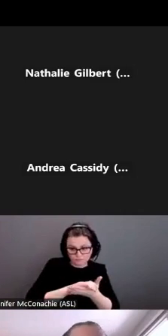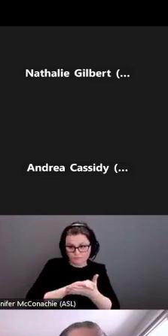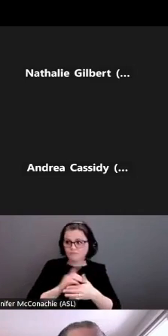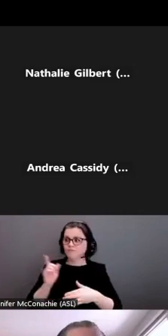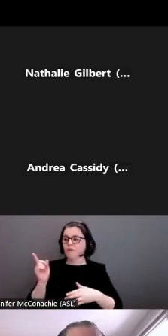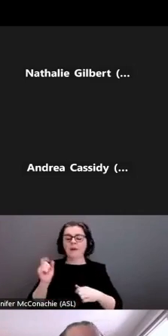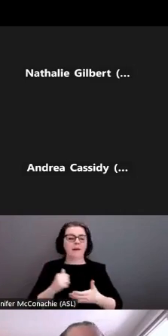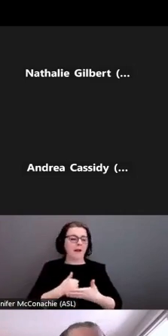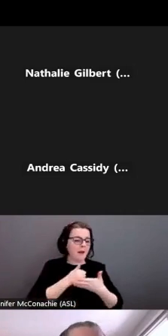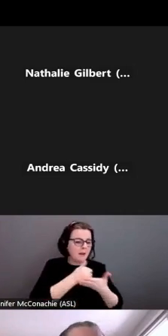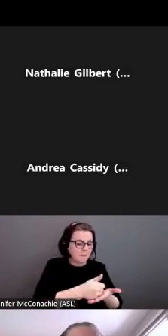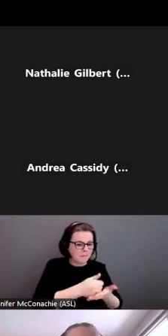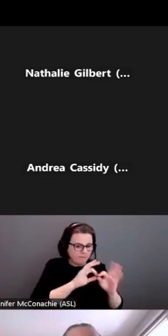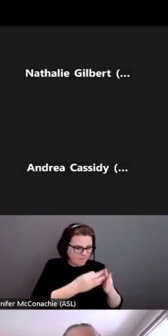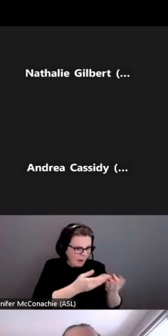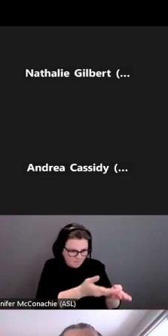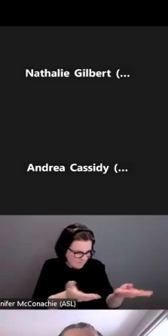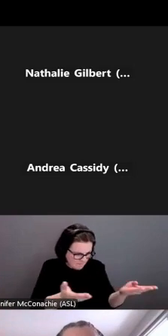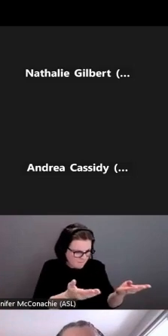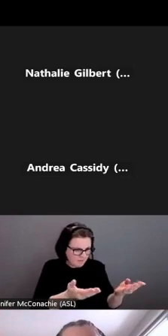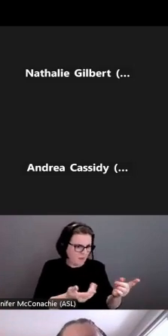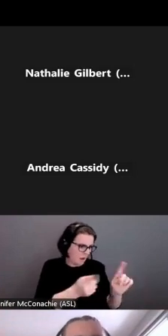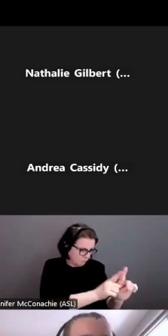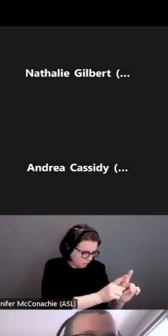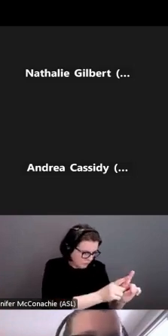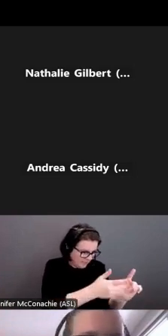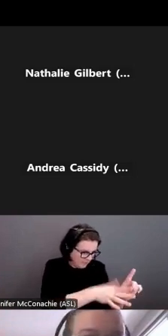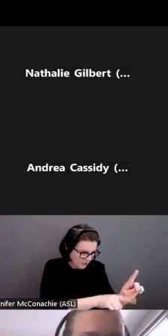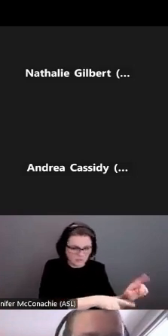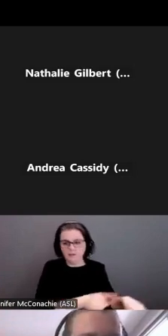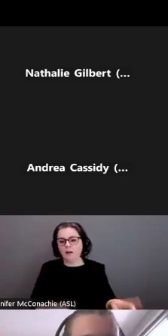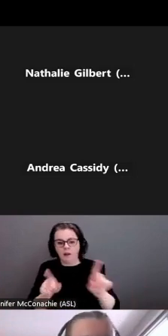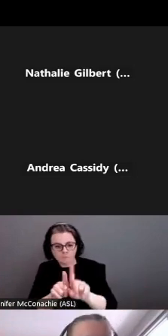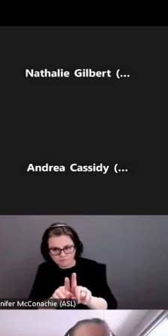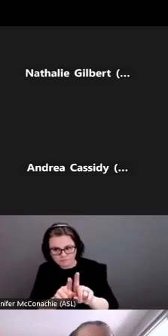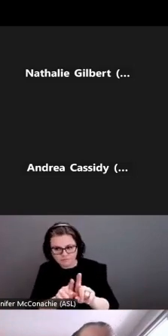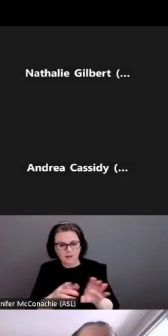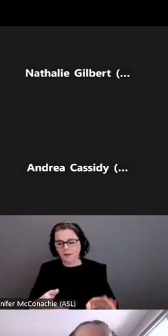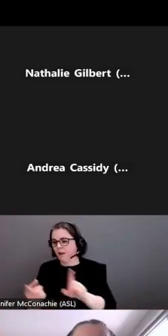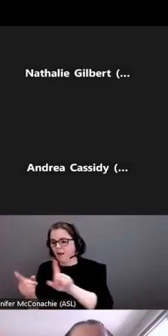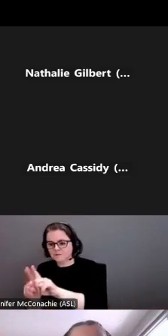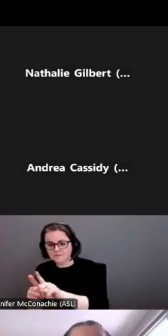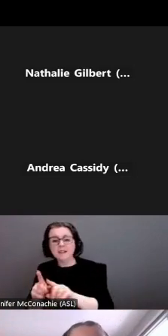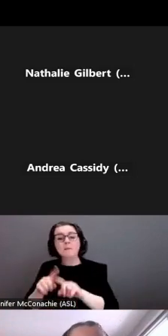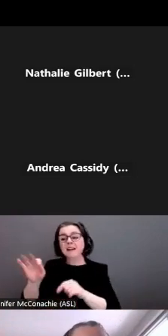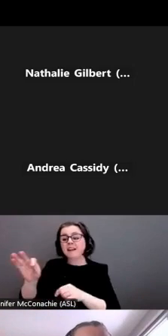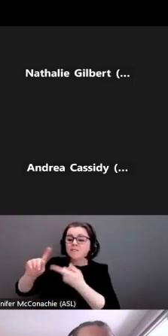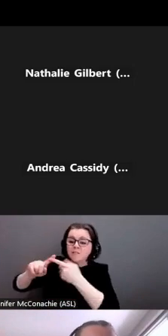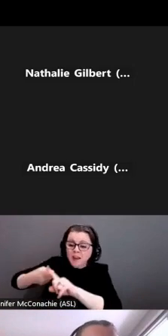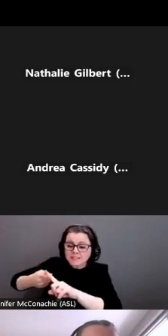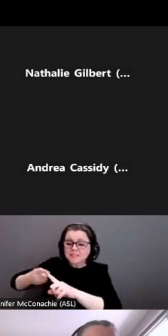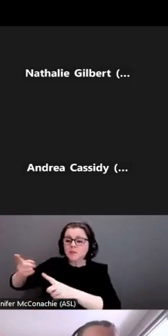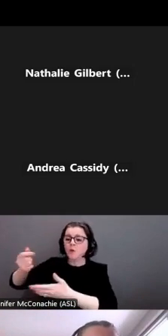or a helper, they can assist only one voter. Scratch what I said before. Next slide,